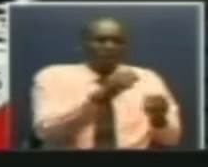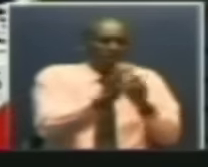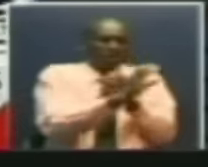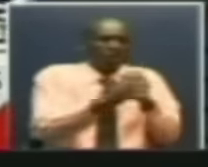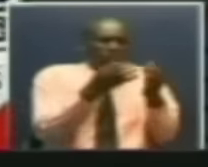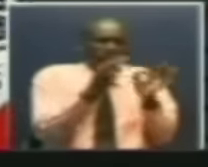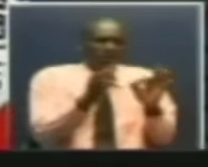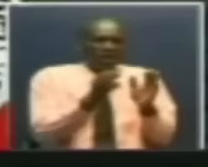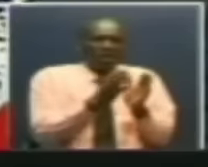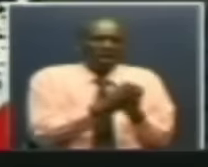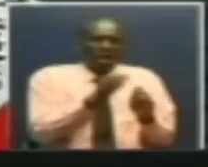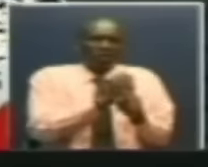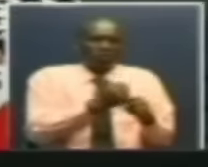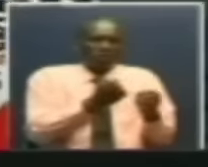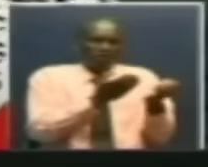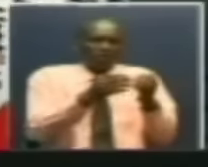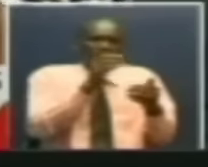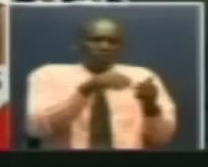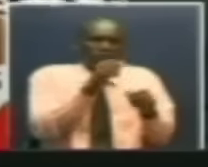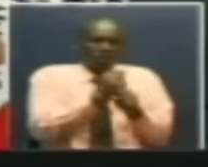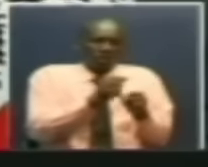freely, you know, and carry out business. You know, so what are